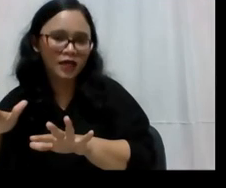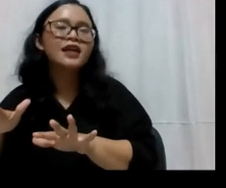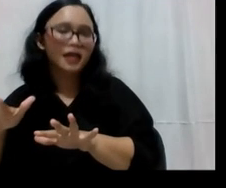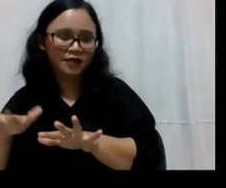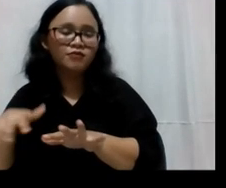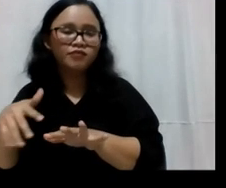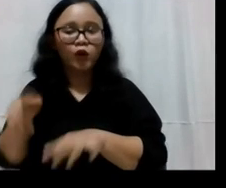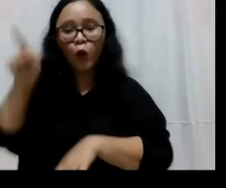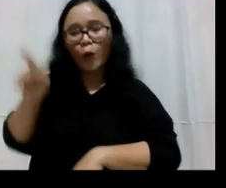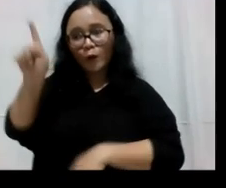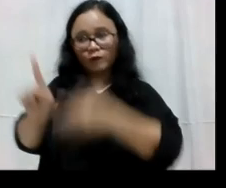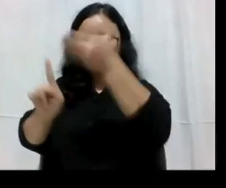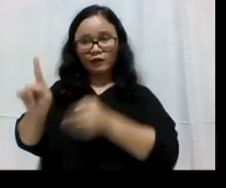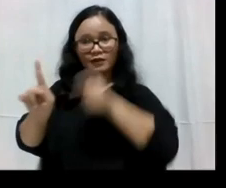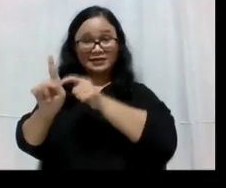so what we did was